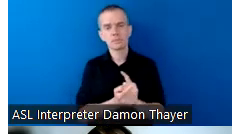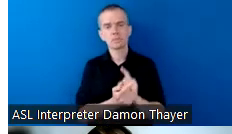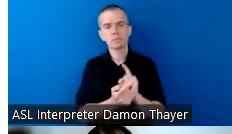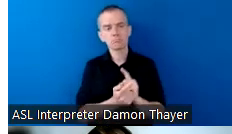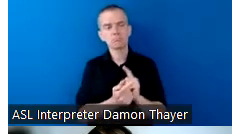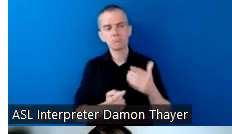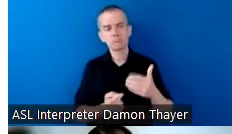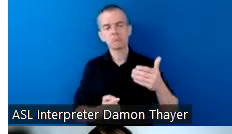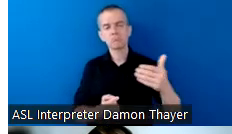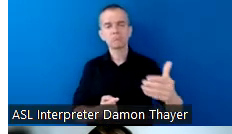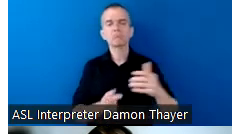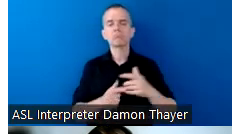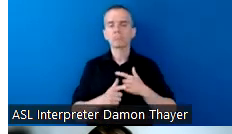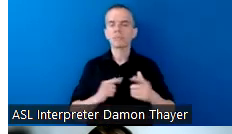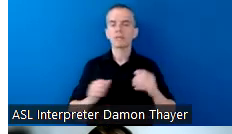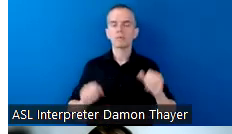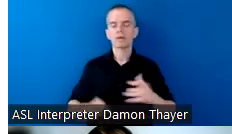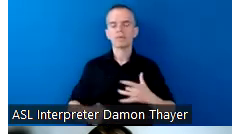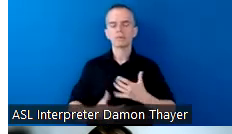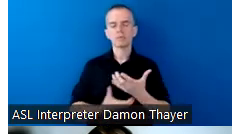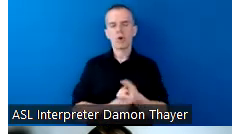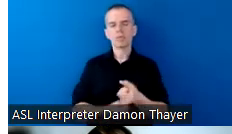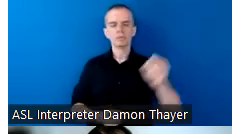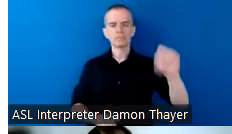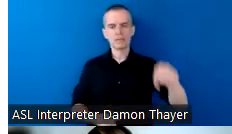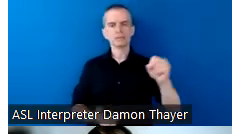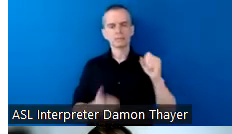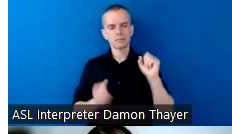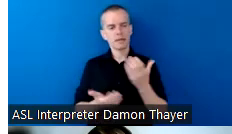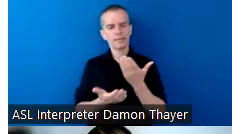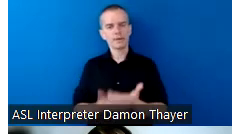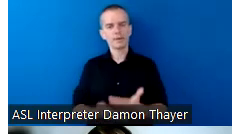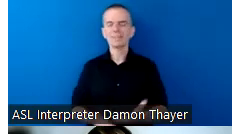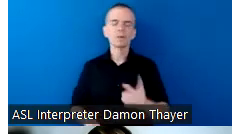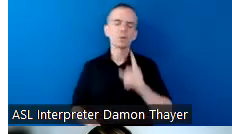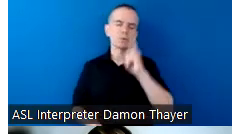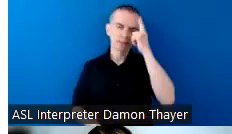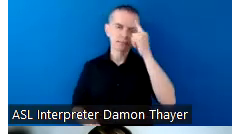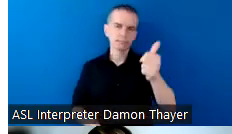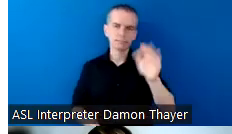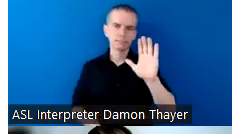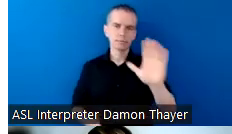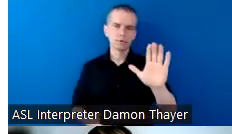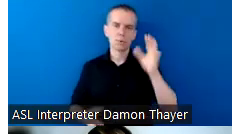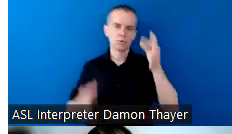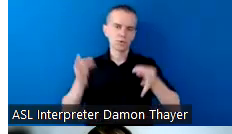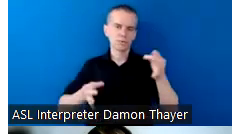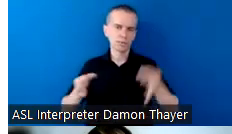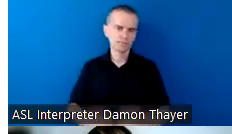until you can say, yes, now I can verify these things. So it's really up to your discretion on that.